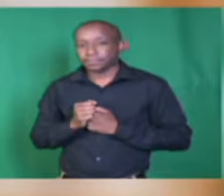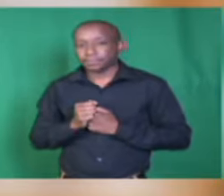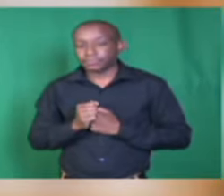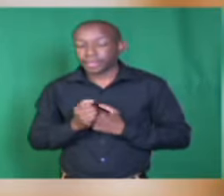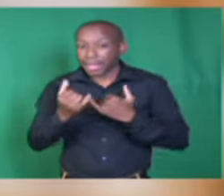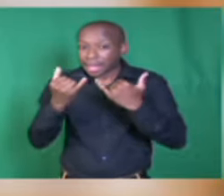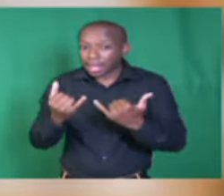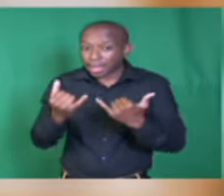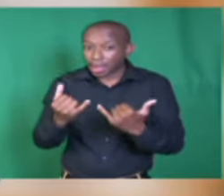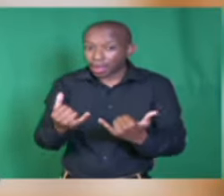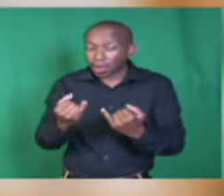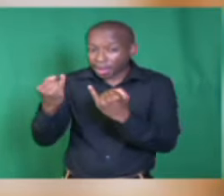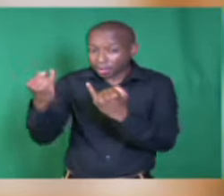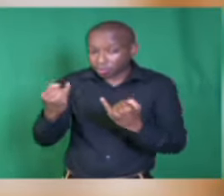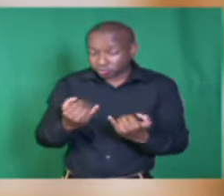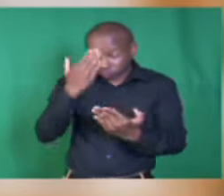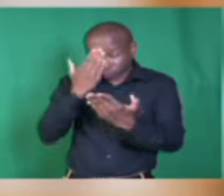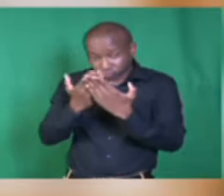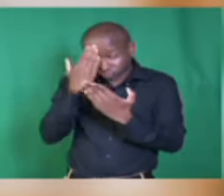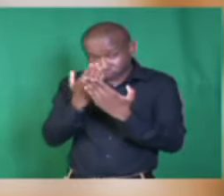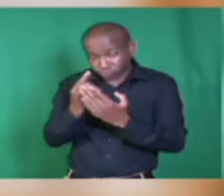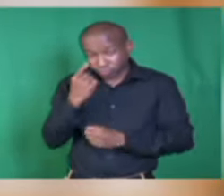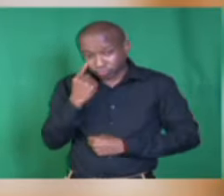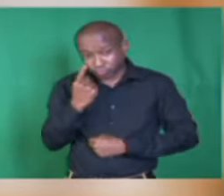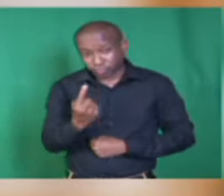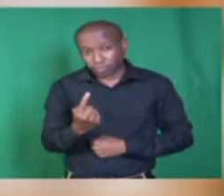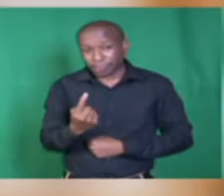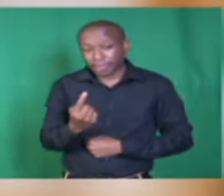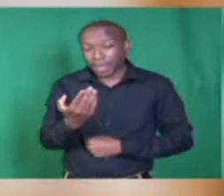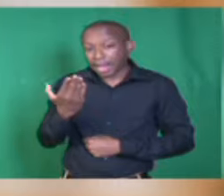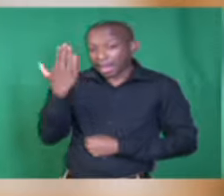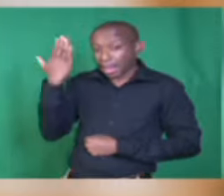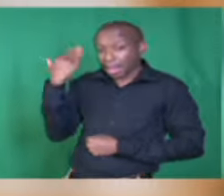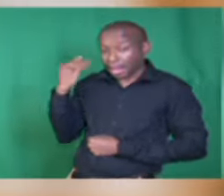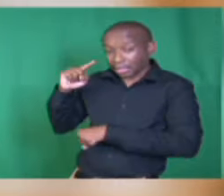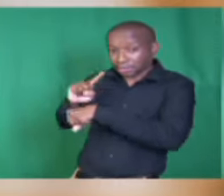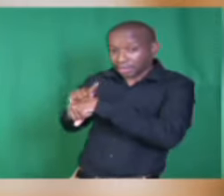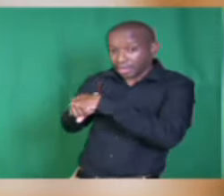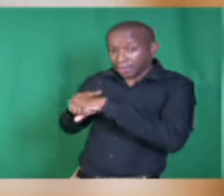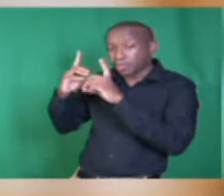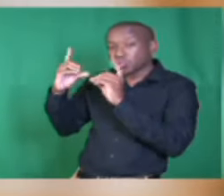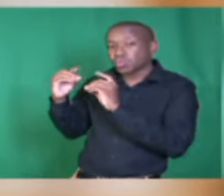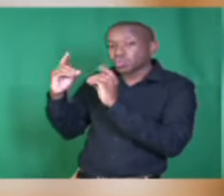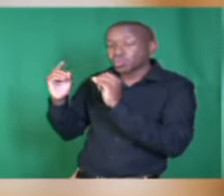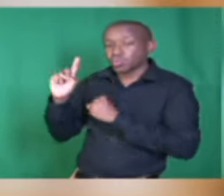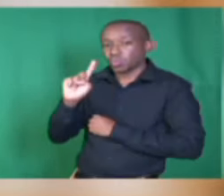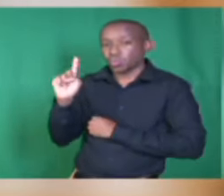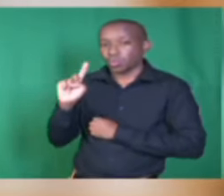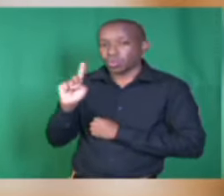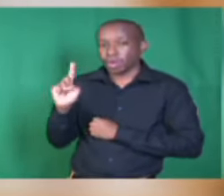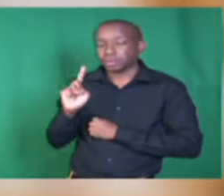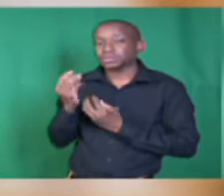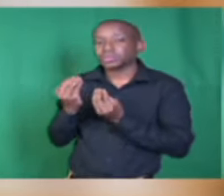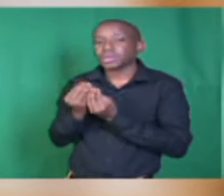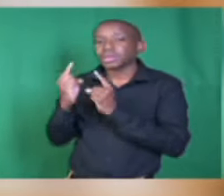We are going to introduce our lesson by looking at the previous lesson, what you did with Mr.